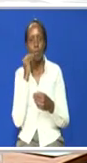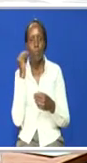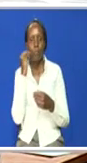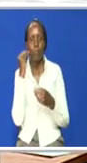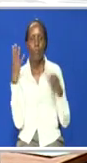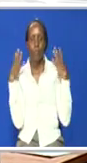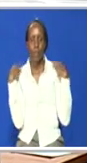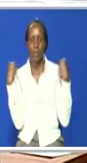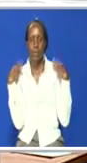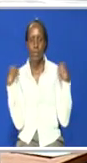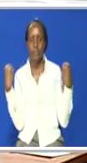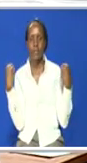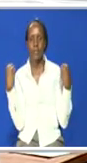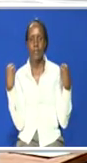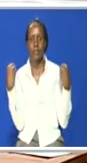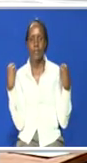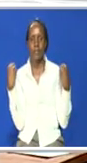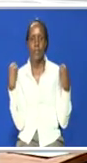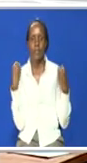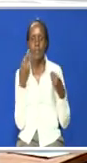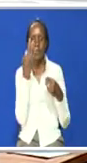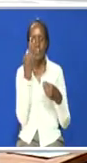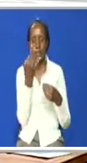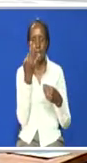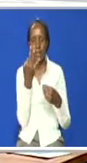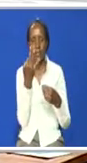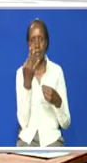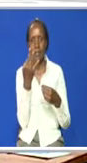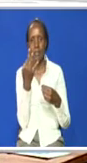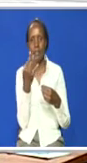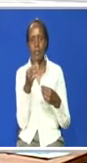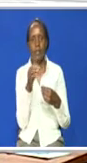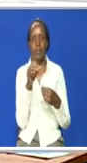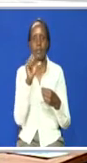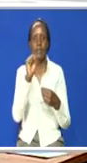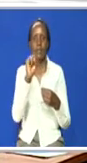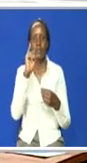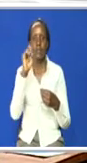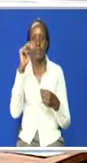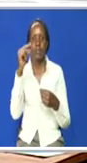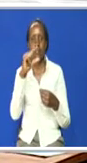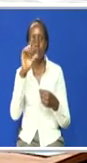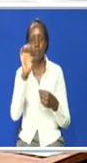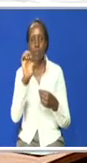practice adding three single digit numbers with your family.